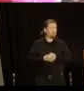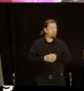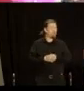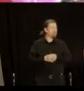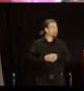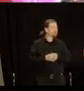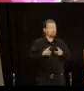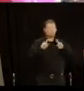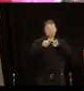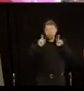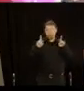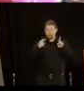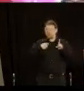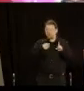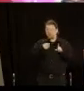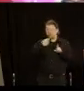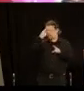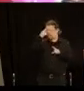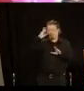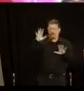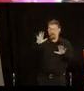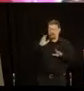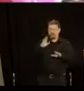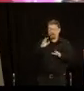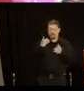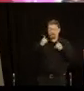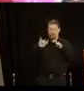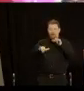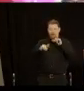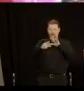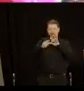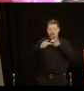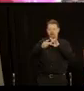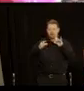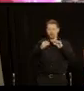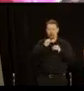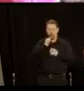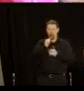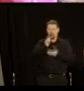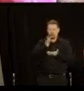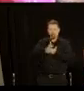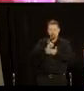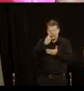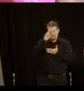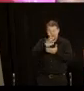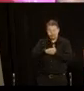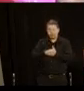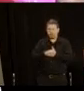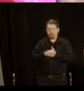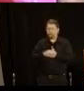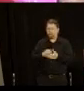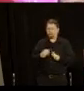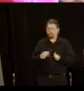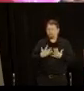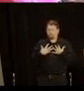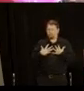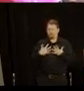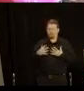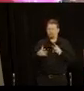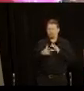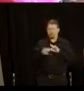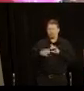But it made me think, don't stop believing, right? What a powerful message if you think about it. And I'm